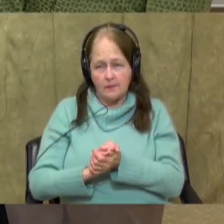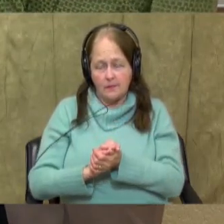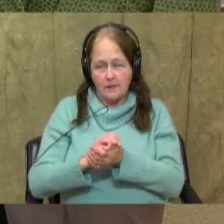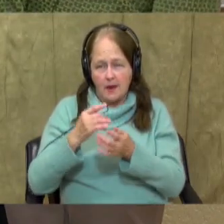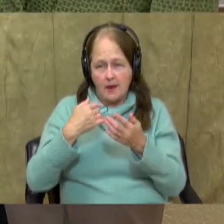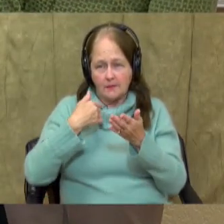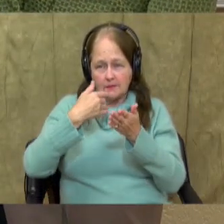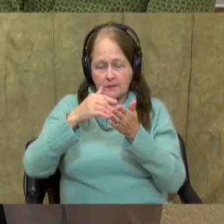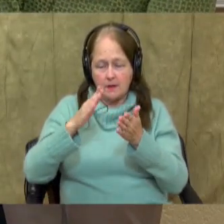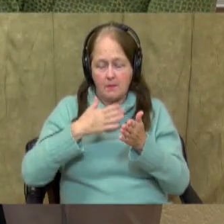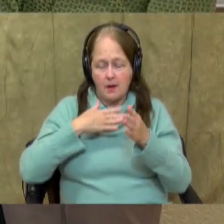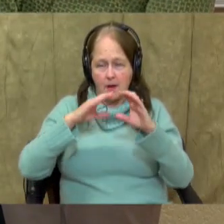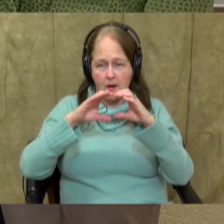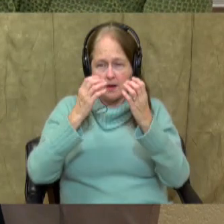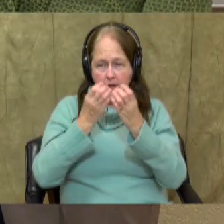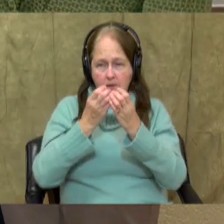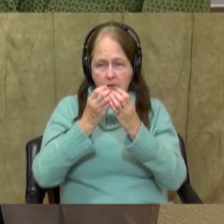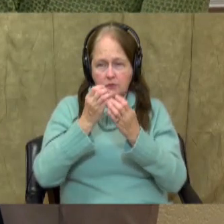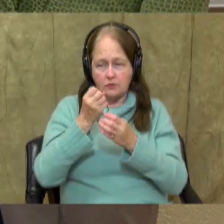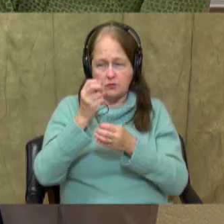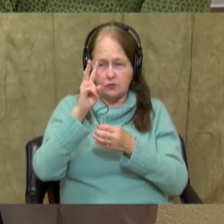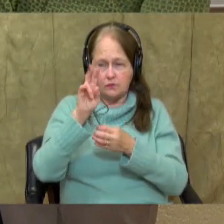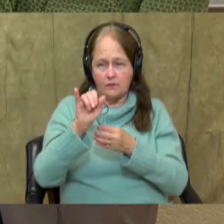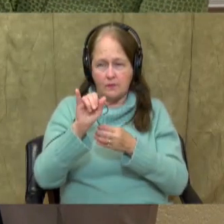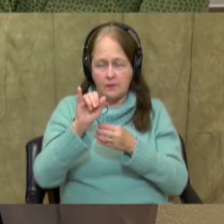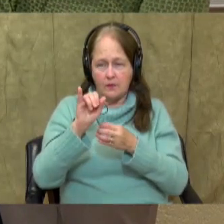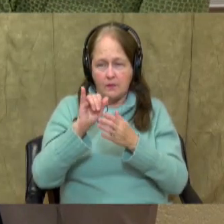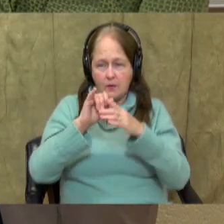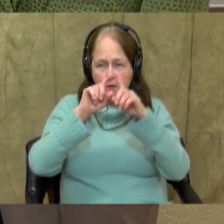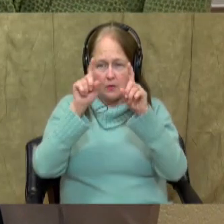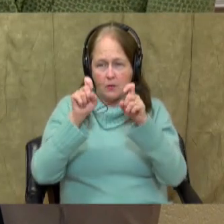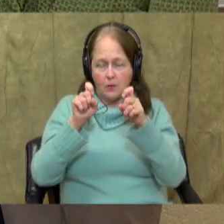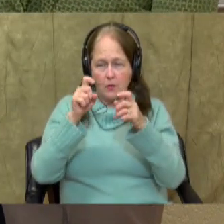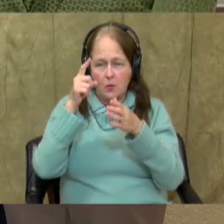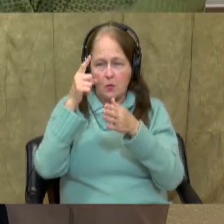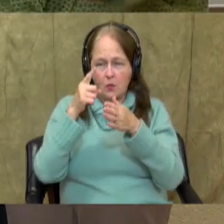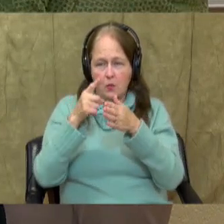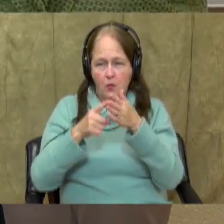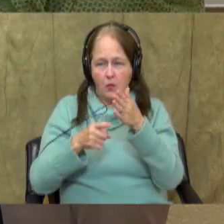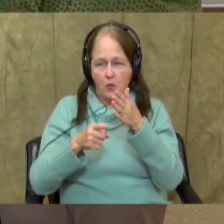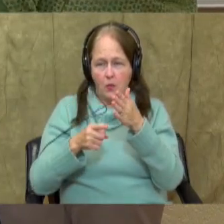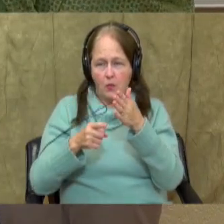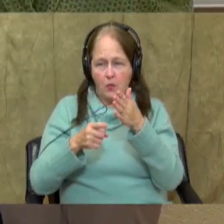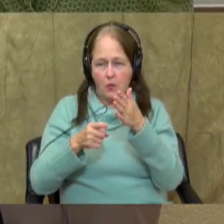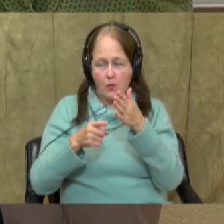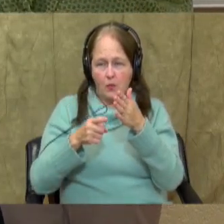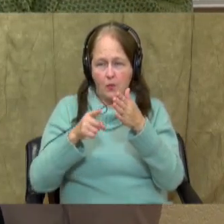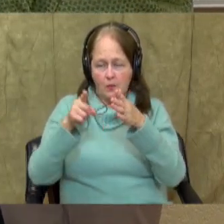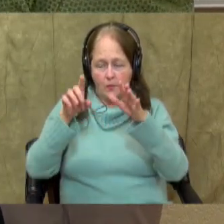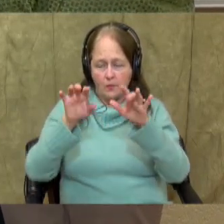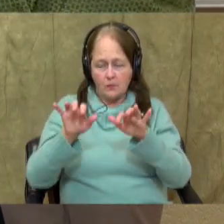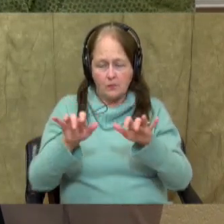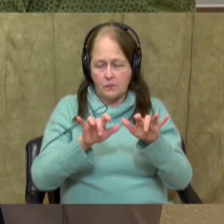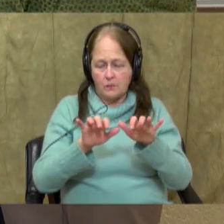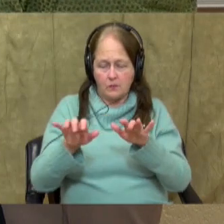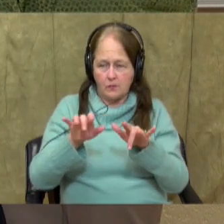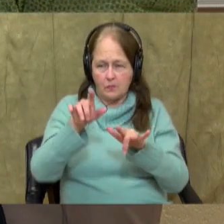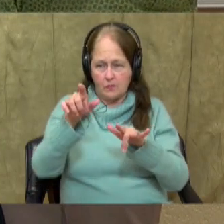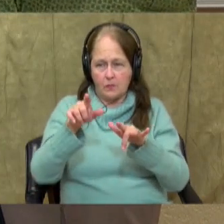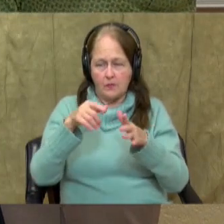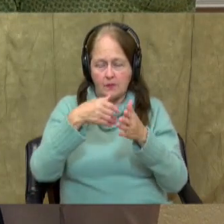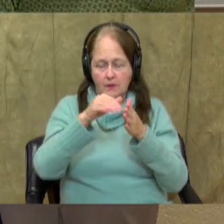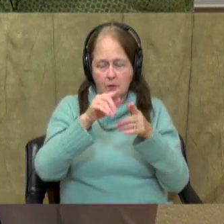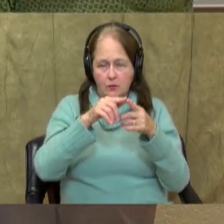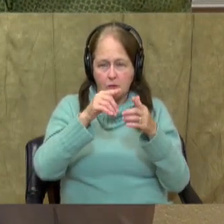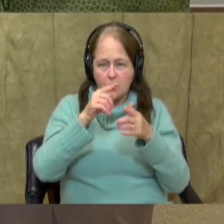I sent my class a survey and posed the question. I got on Google Classroom and I sent them this